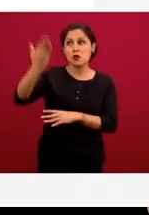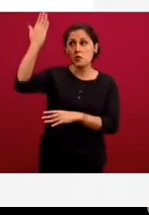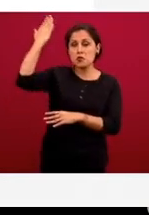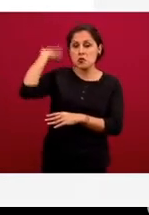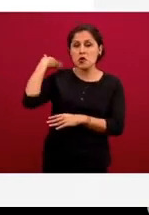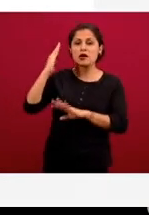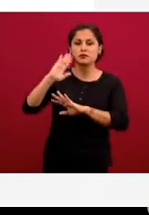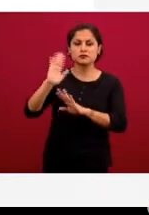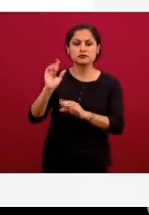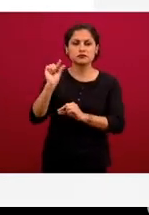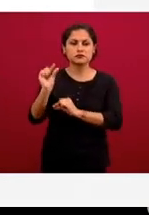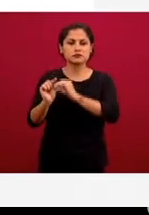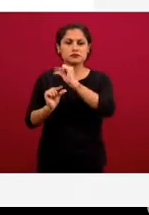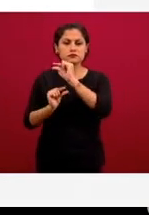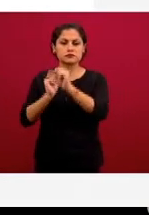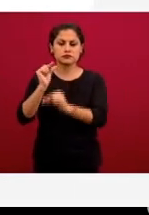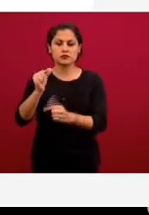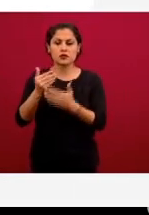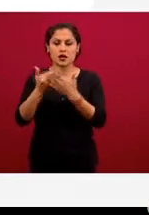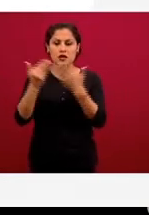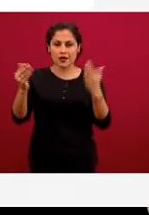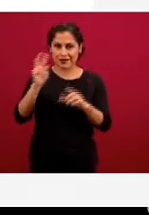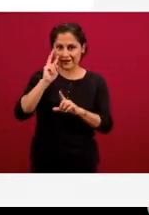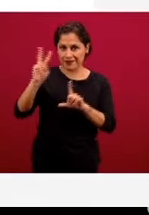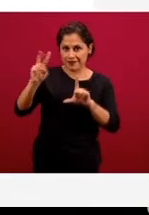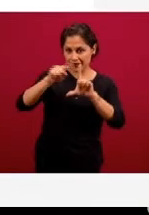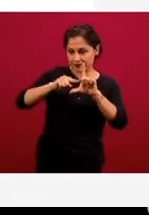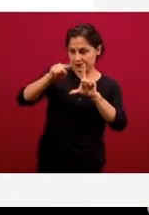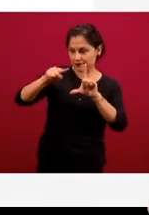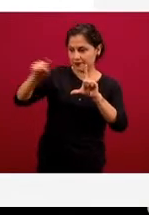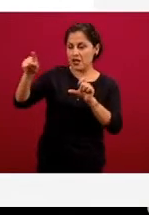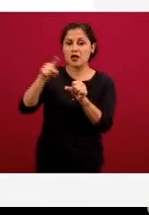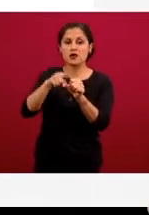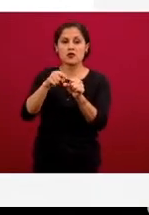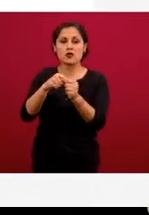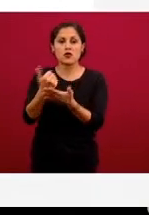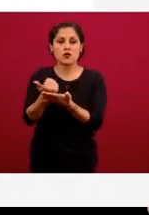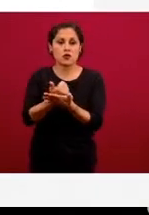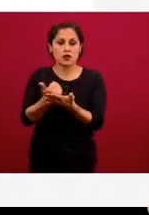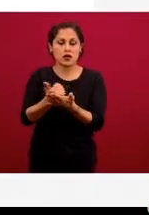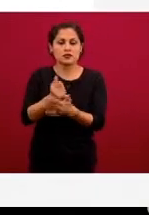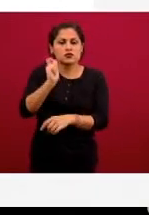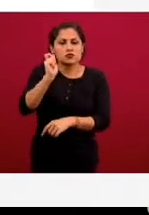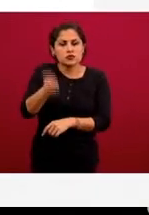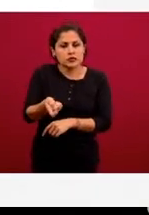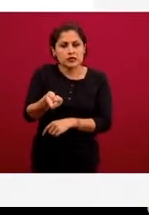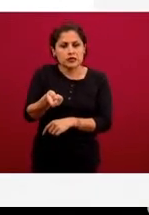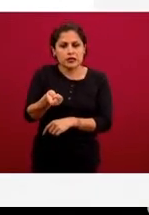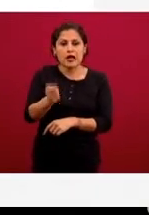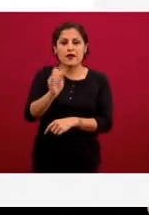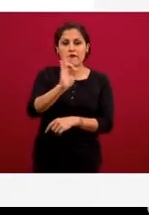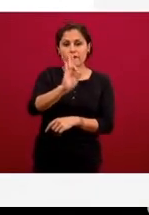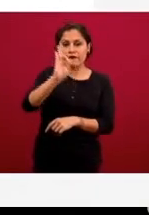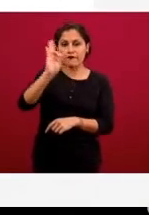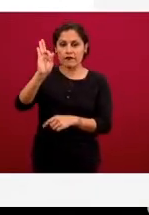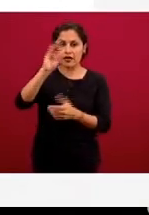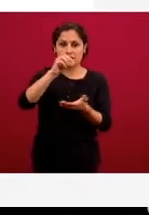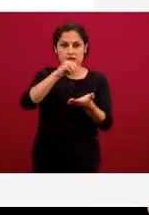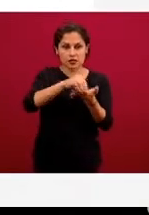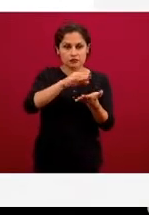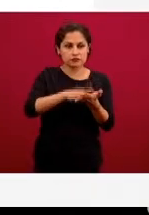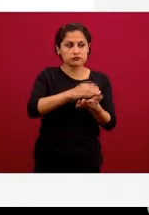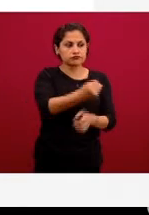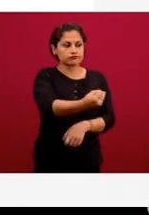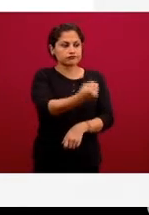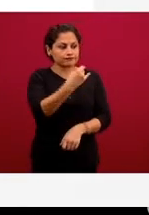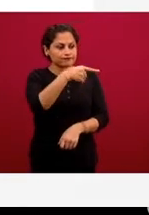blue line, that's representing the cases by when they were registered. The registration date is when that person was sent